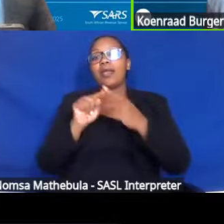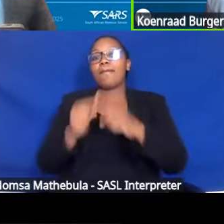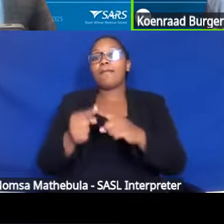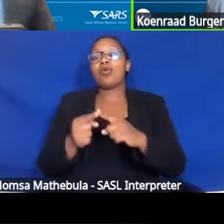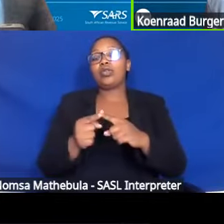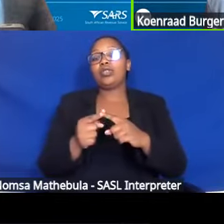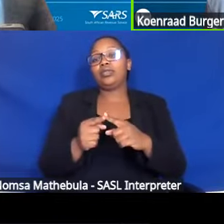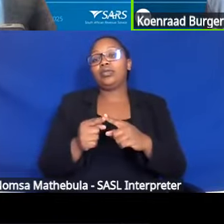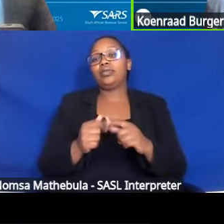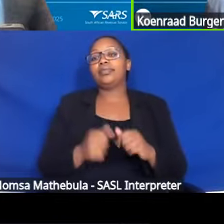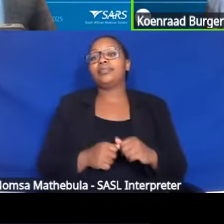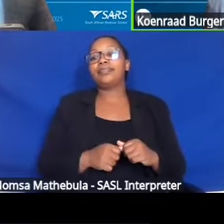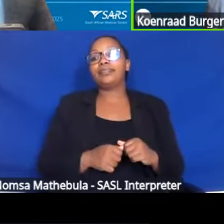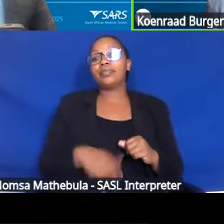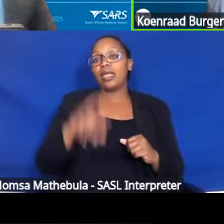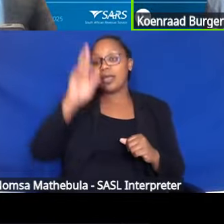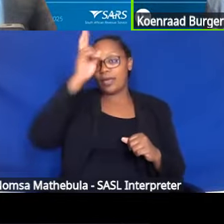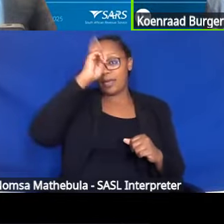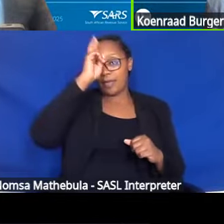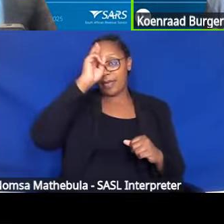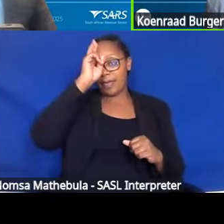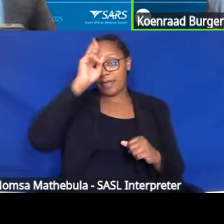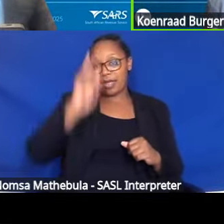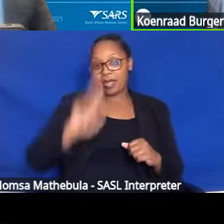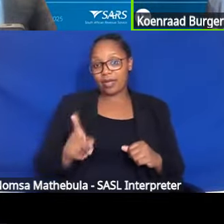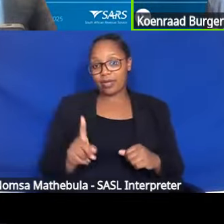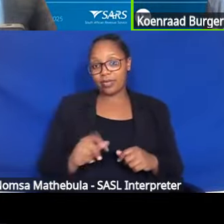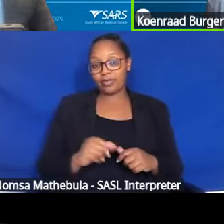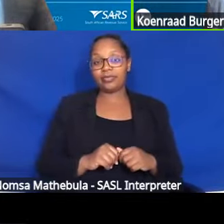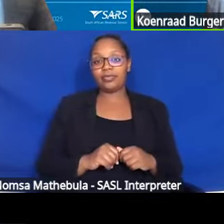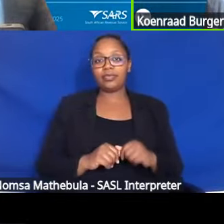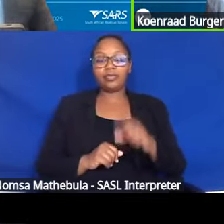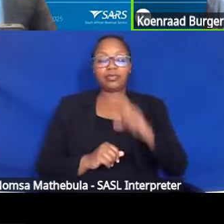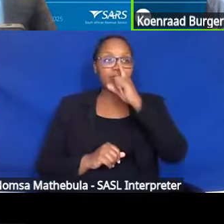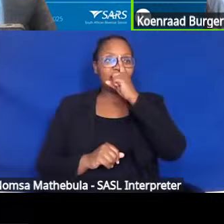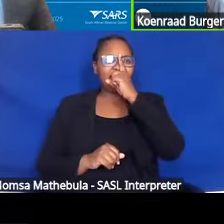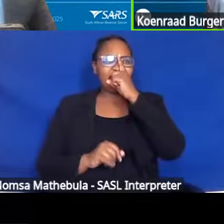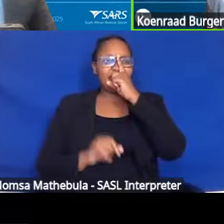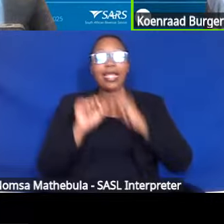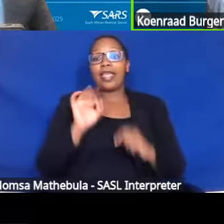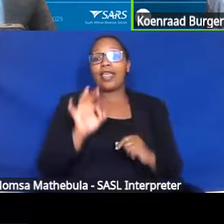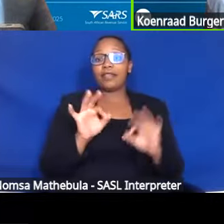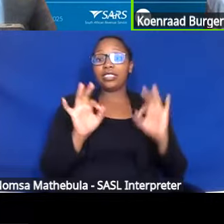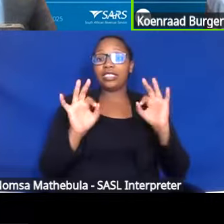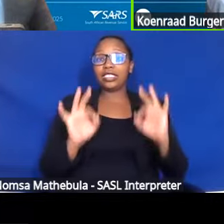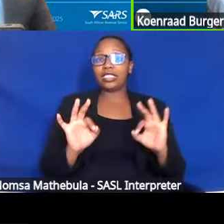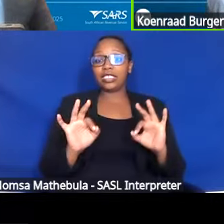Remember, to be eligible for